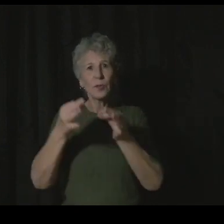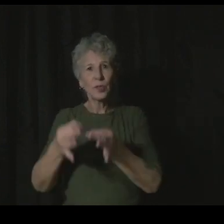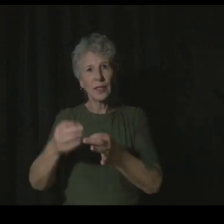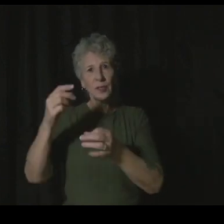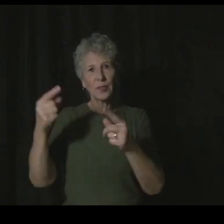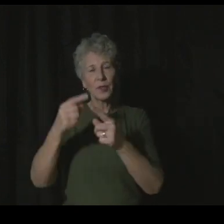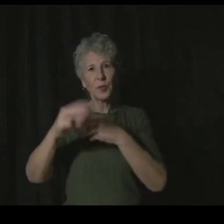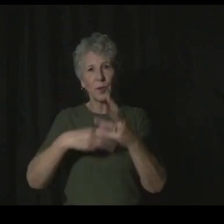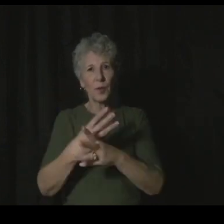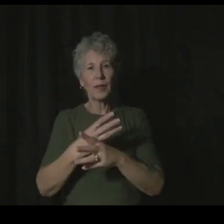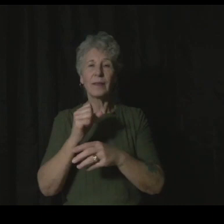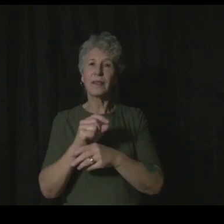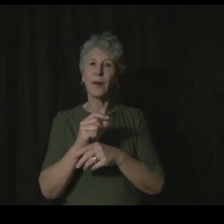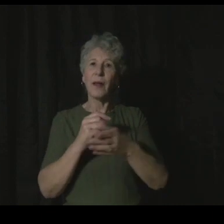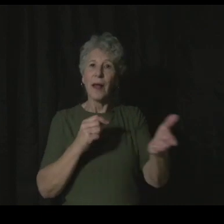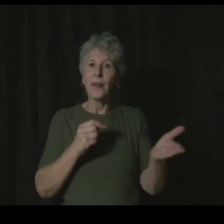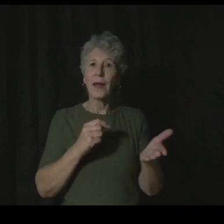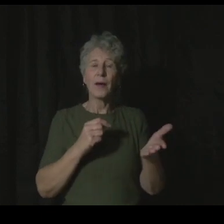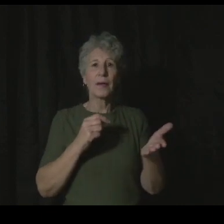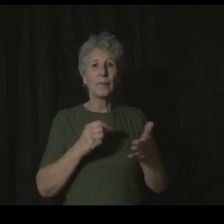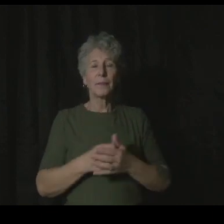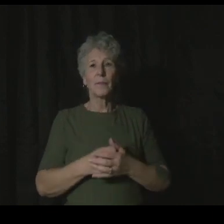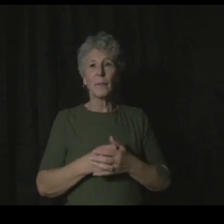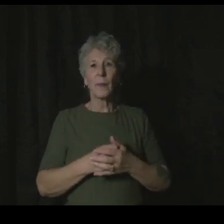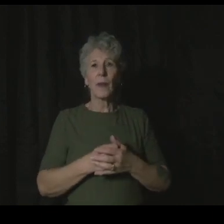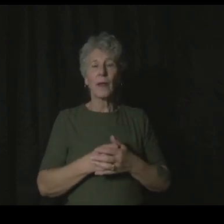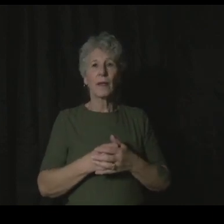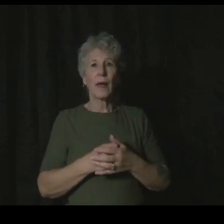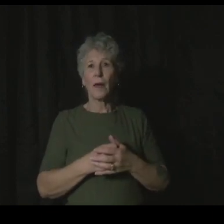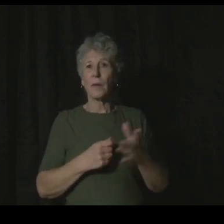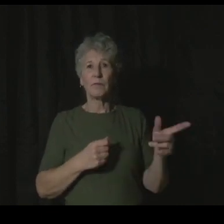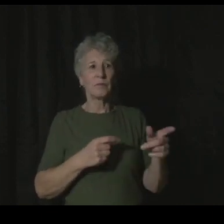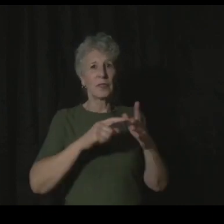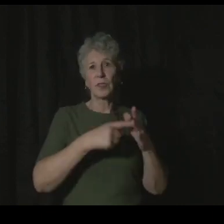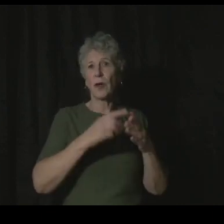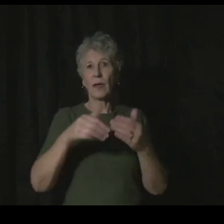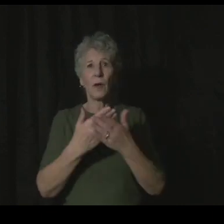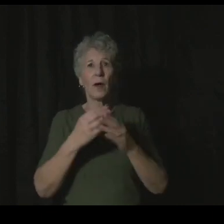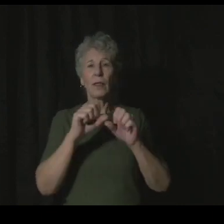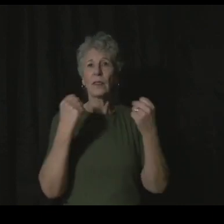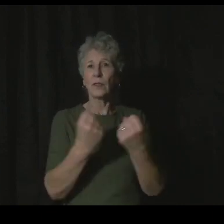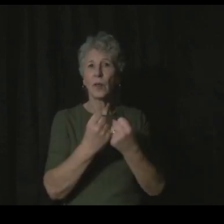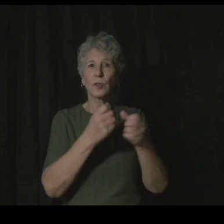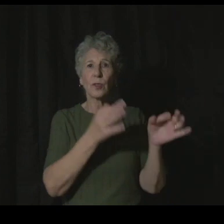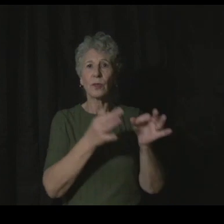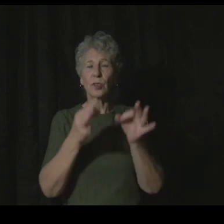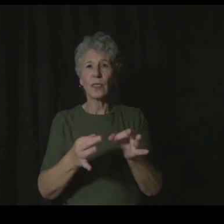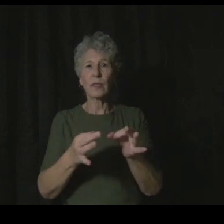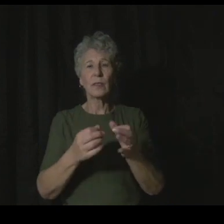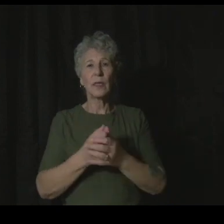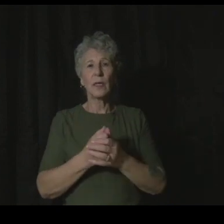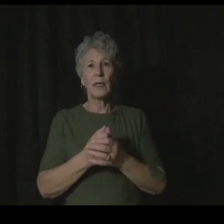so they are on the cusp of all the social justice causes because they believe